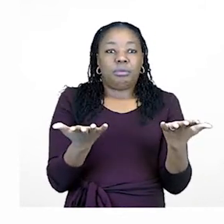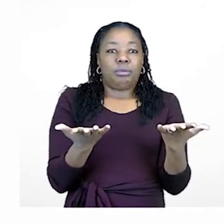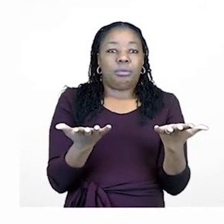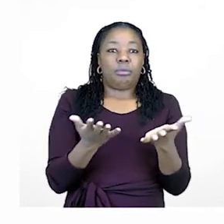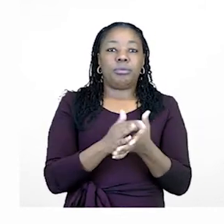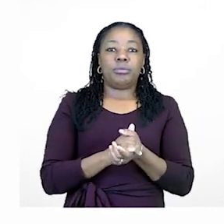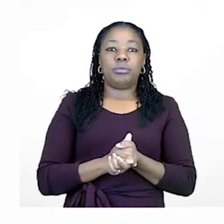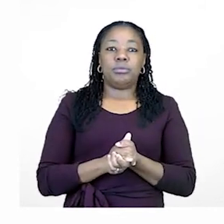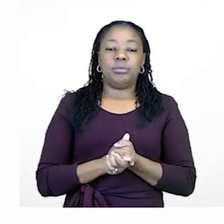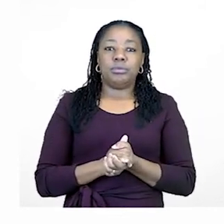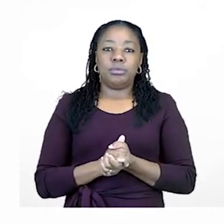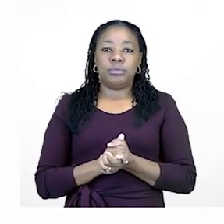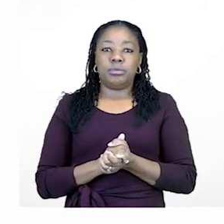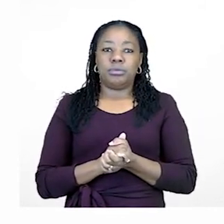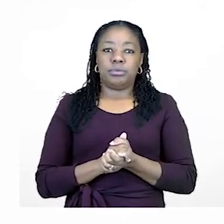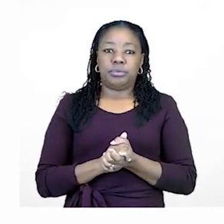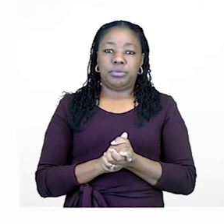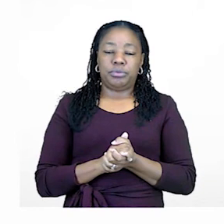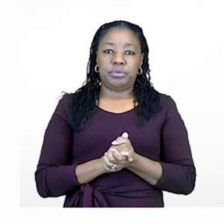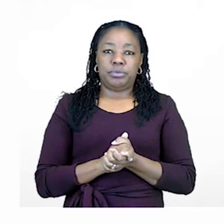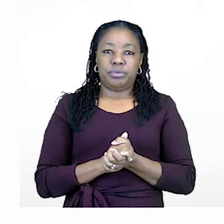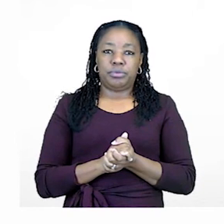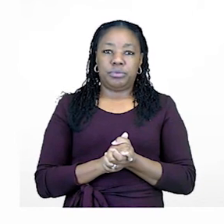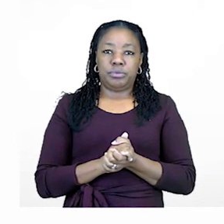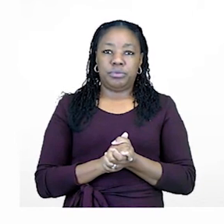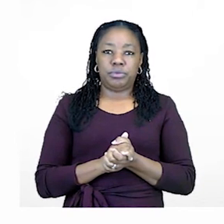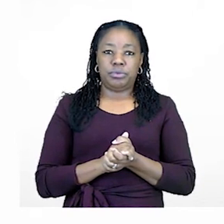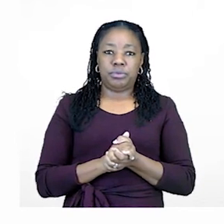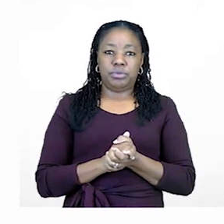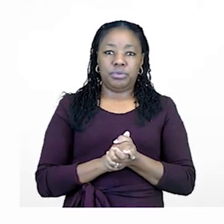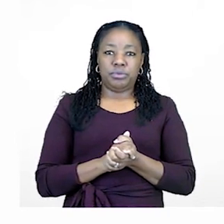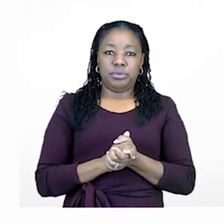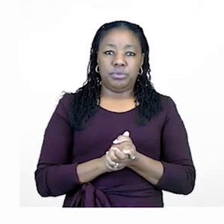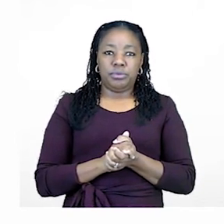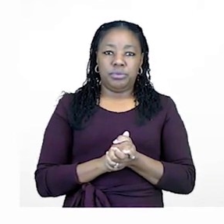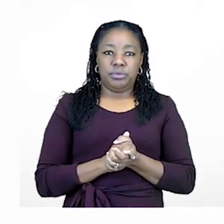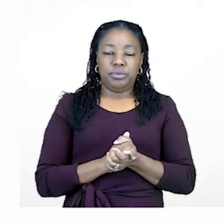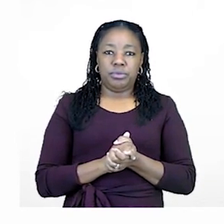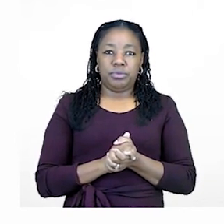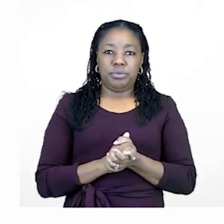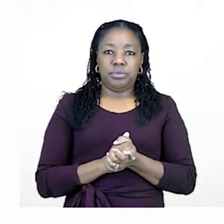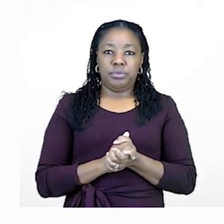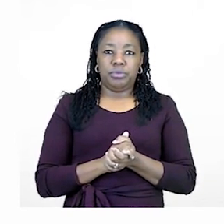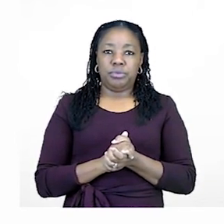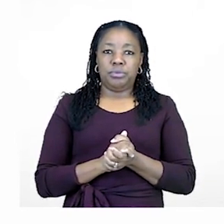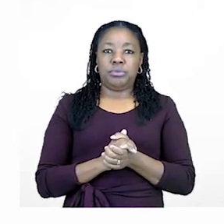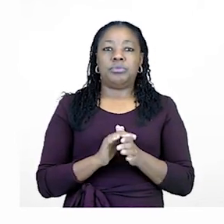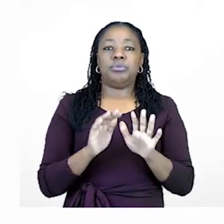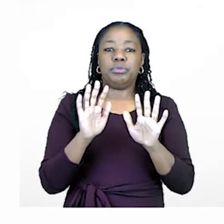him find his sheep. When you have found the path, you're going to take a